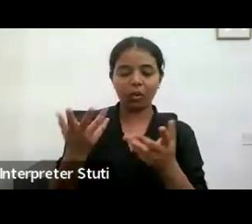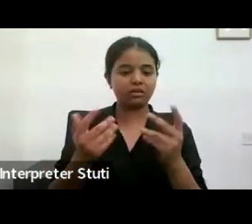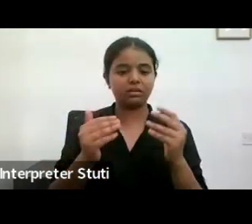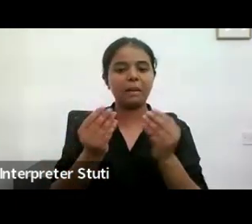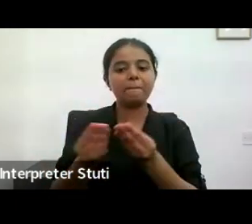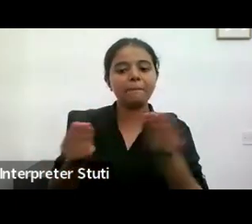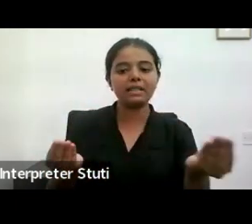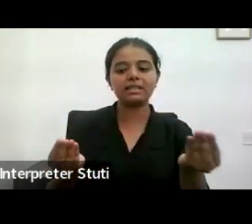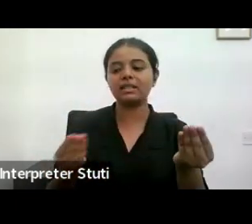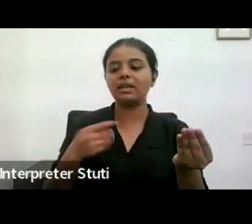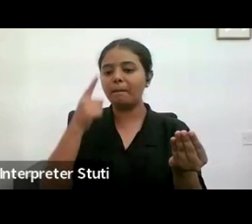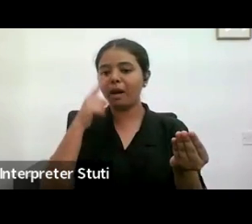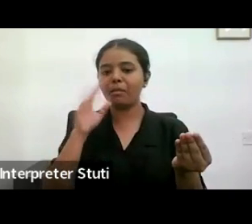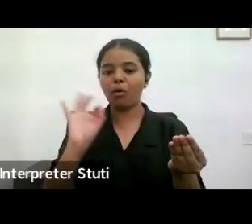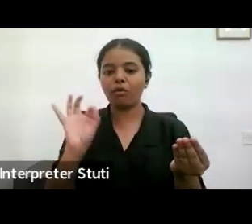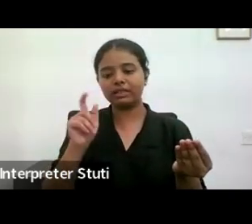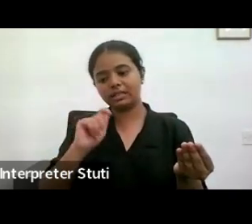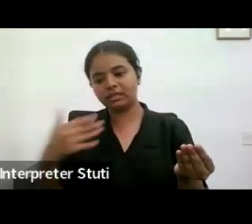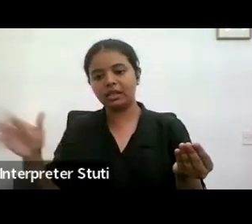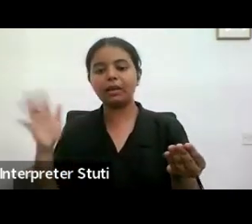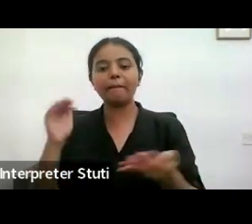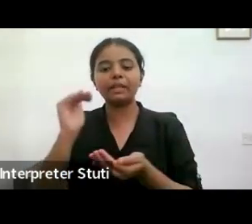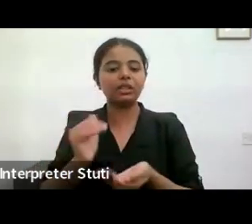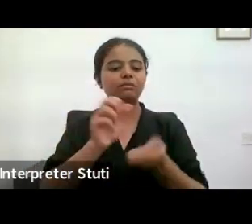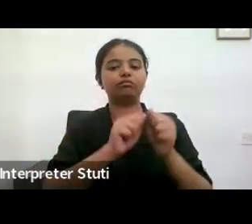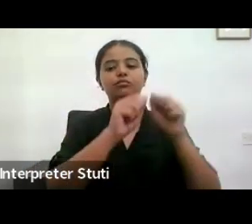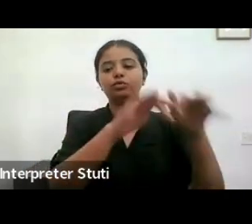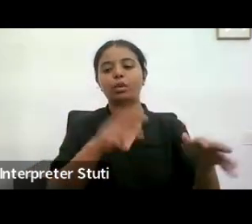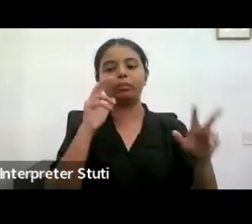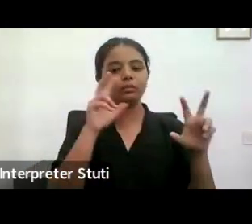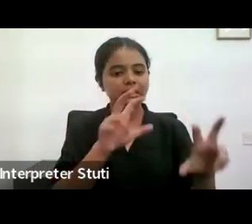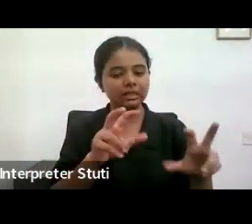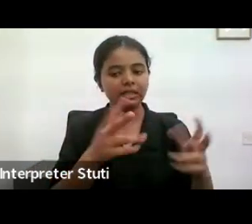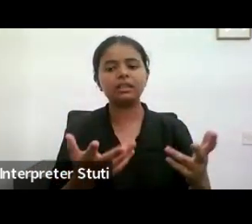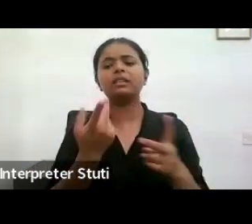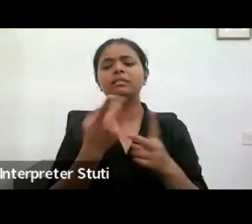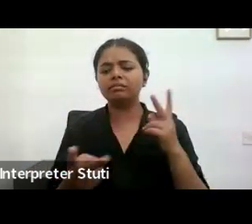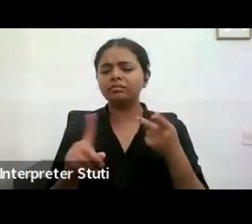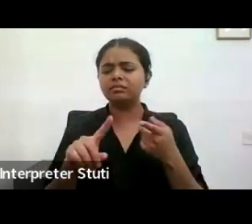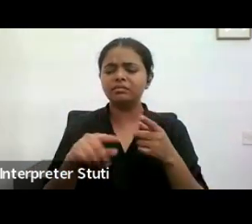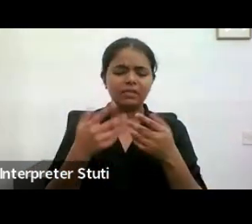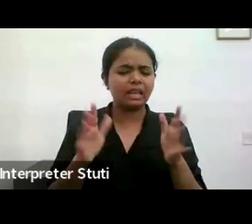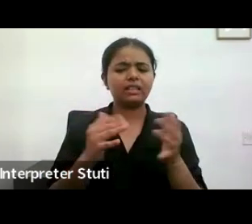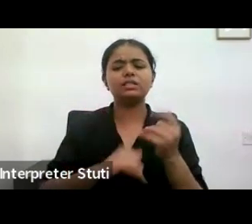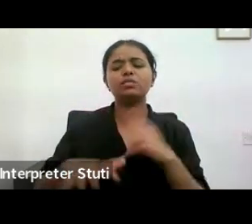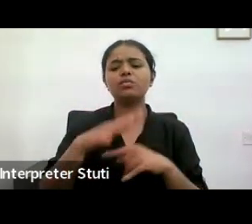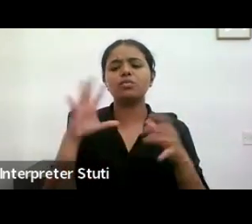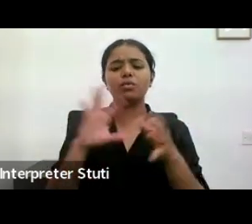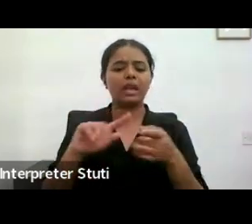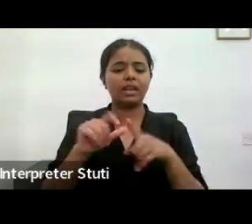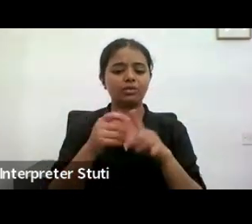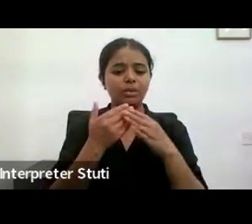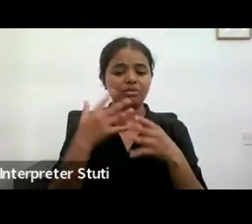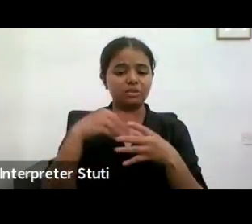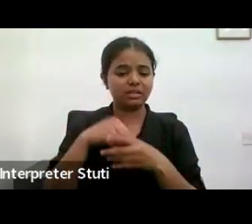can thrive and be a part of the community, perhaps part of education. I think